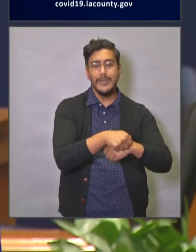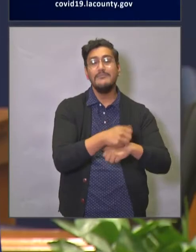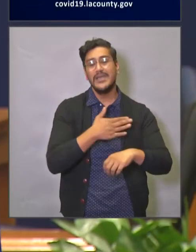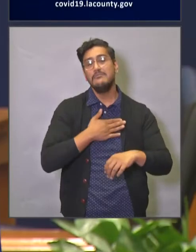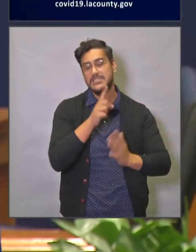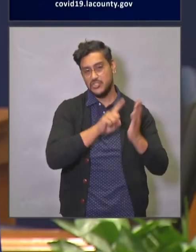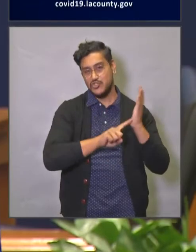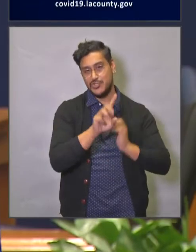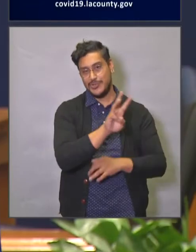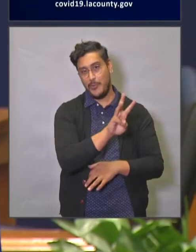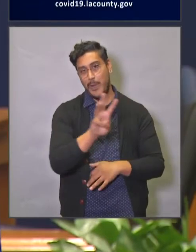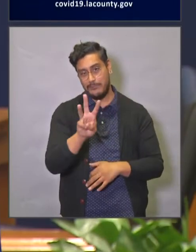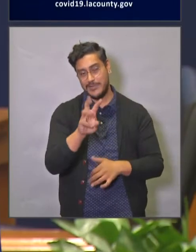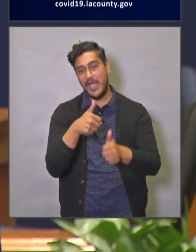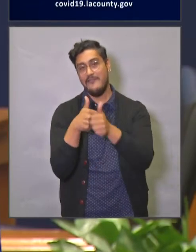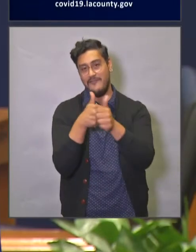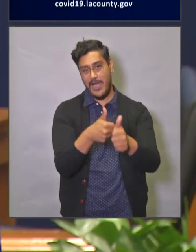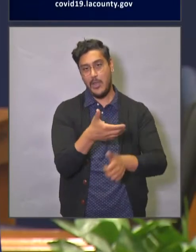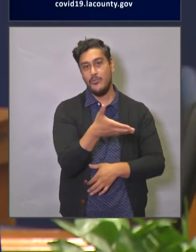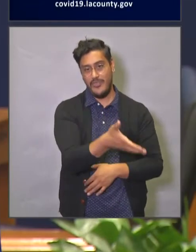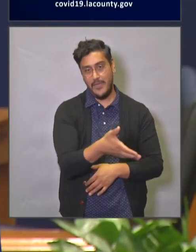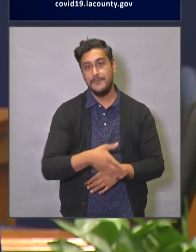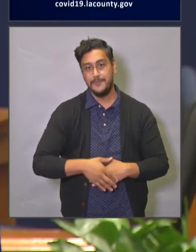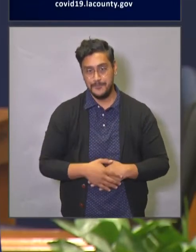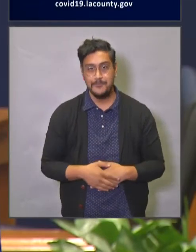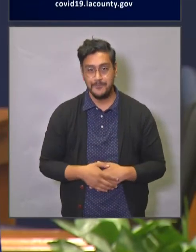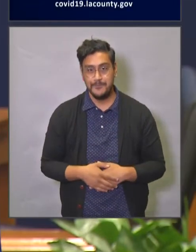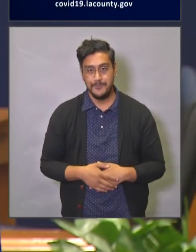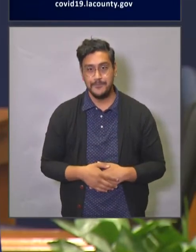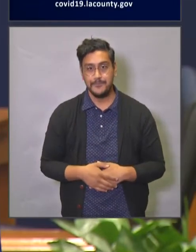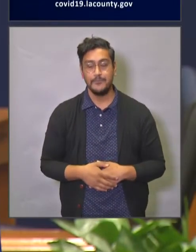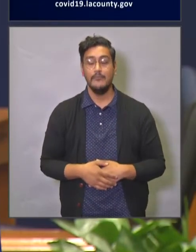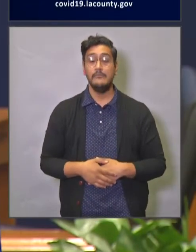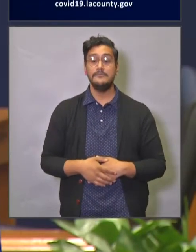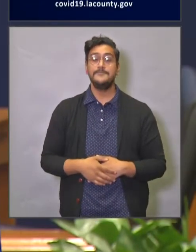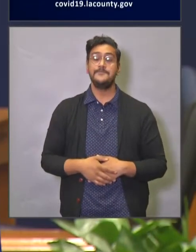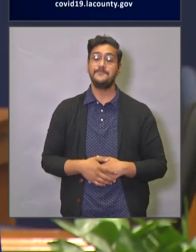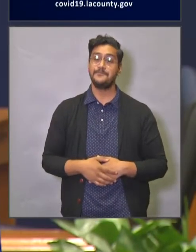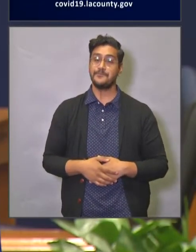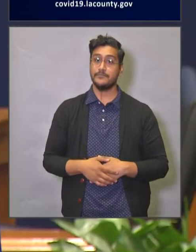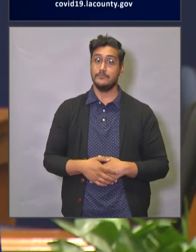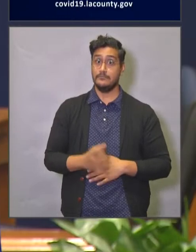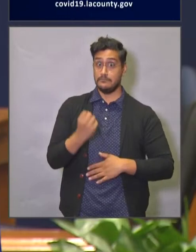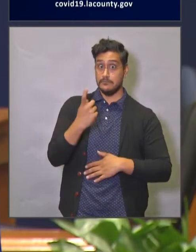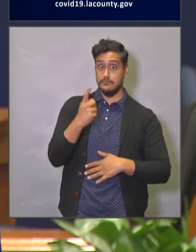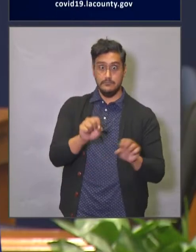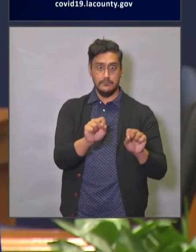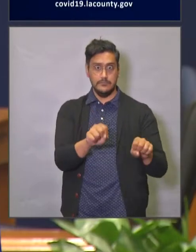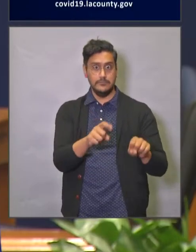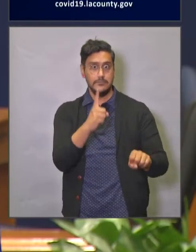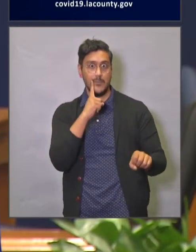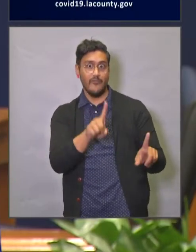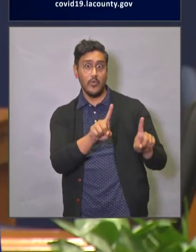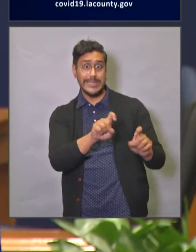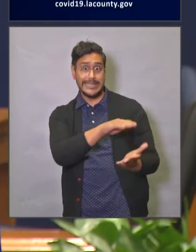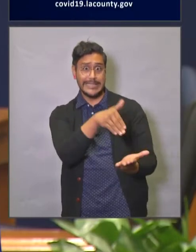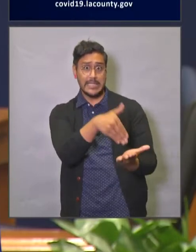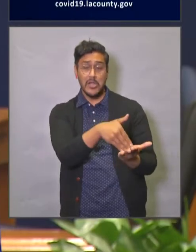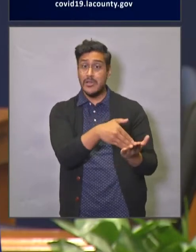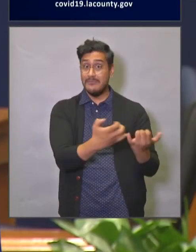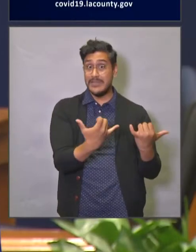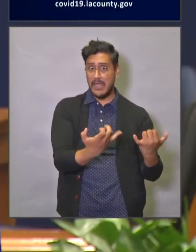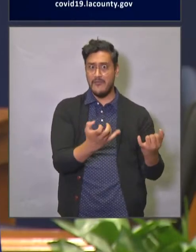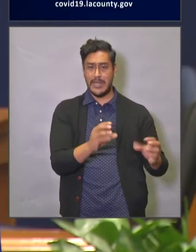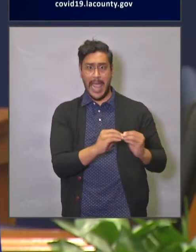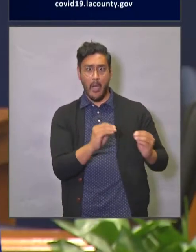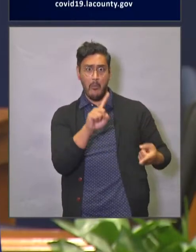testing site and follow the county on social media. While the capacity at county-operated testing sites has been lower in